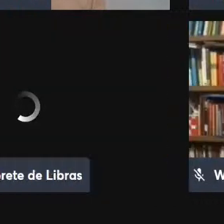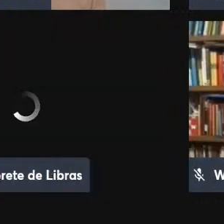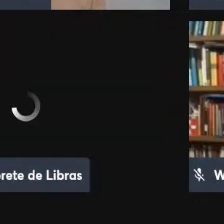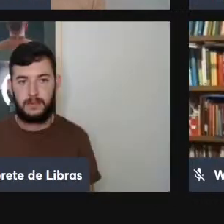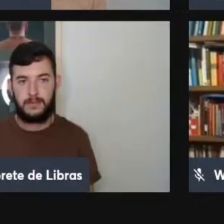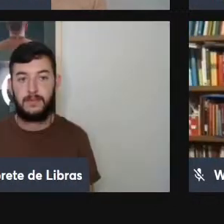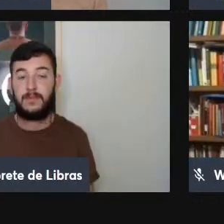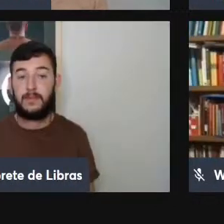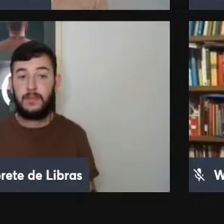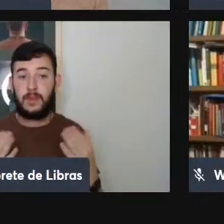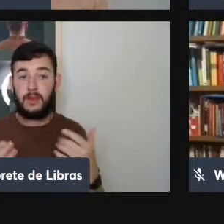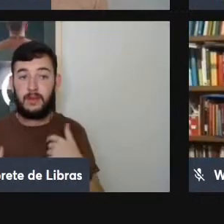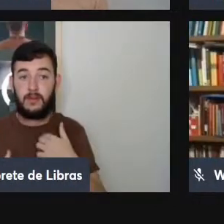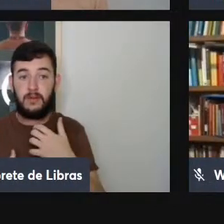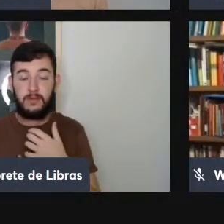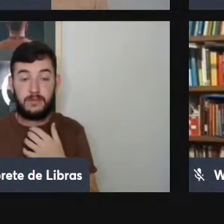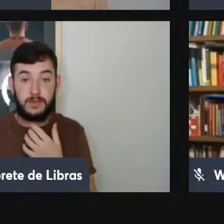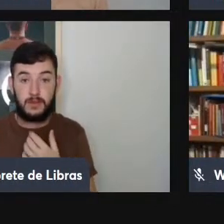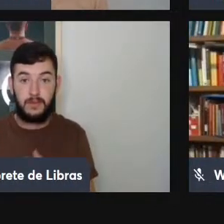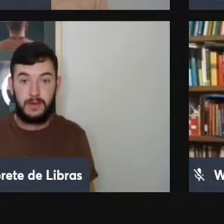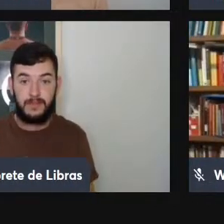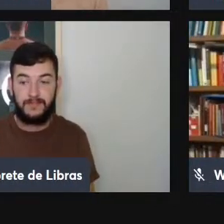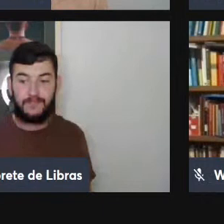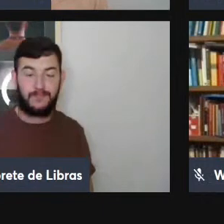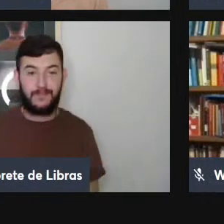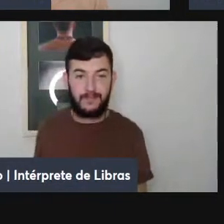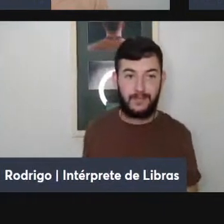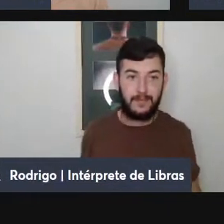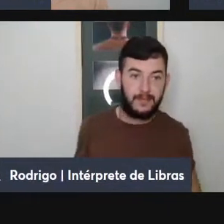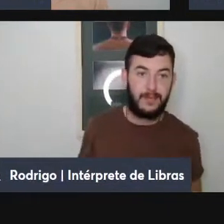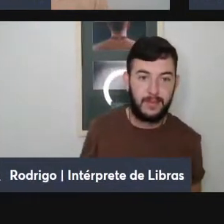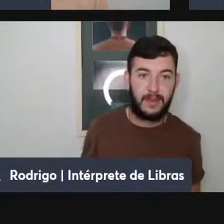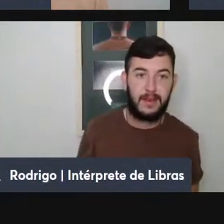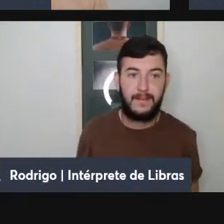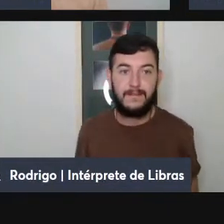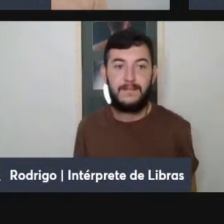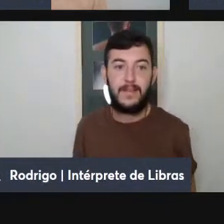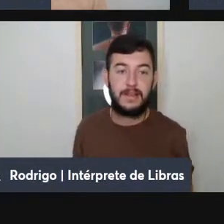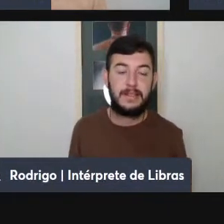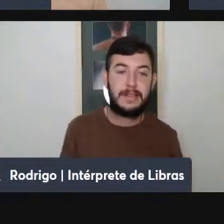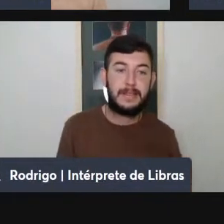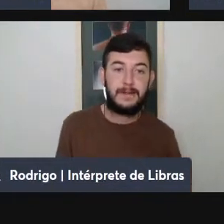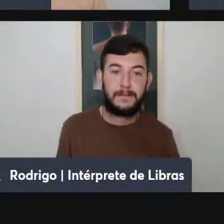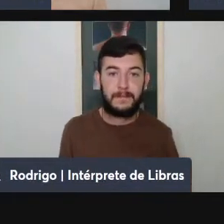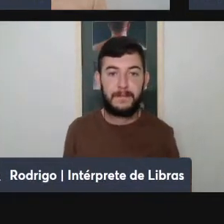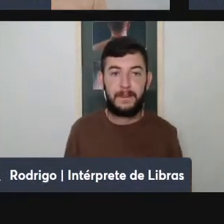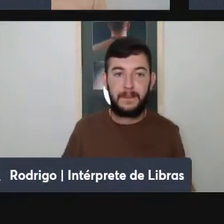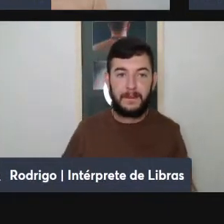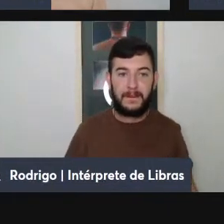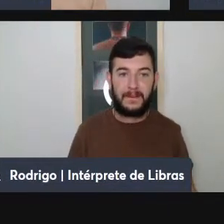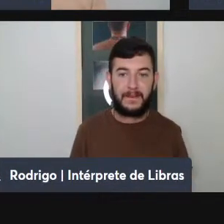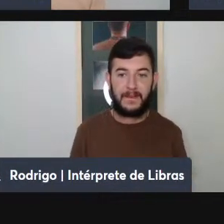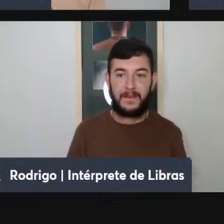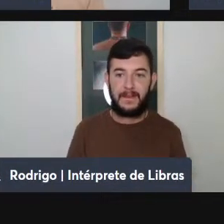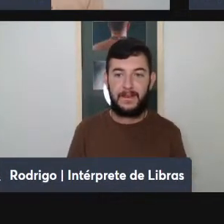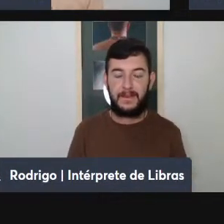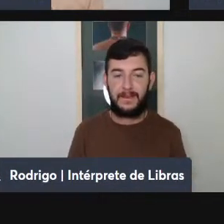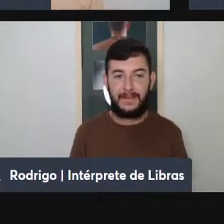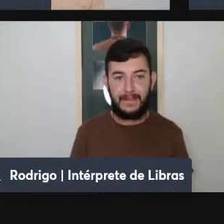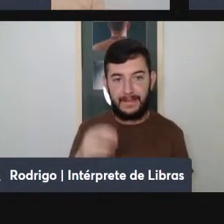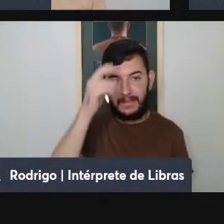I'd be very happy with your comments, questions, criticisms, and